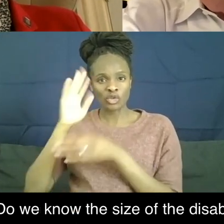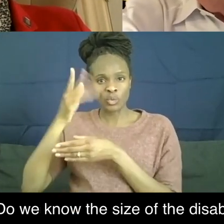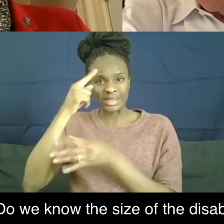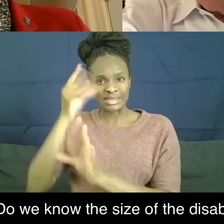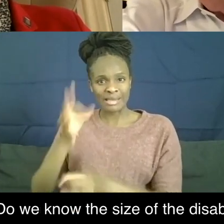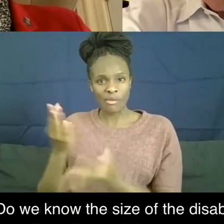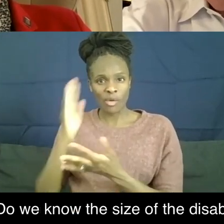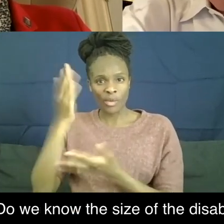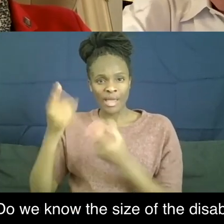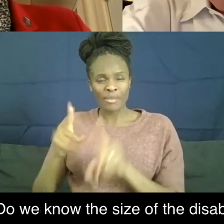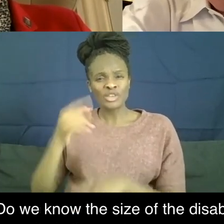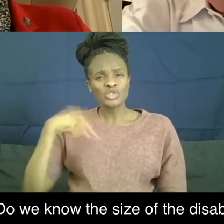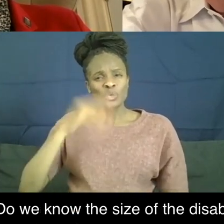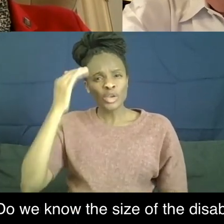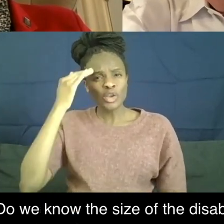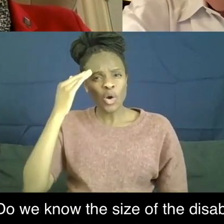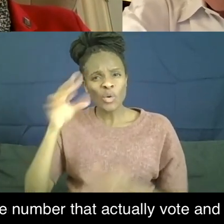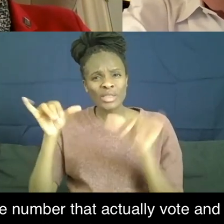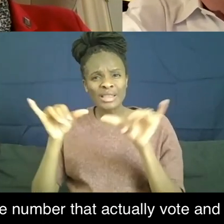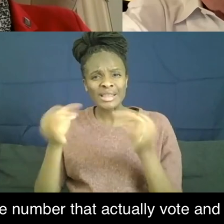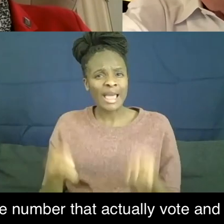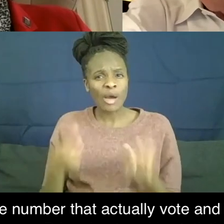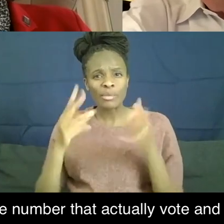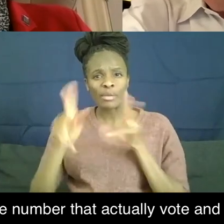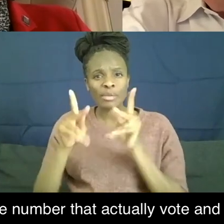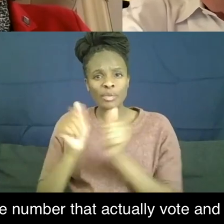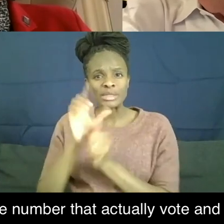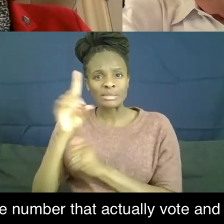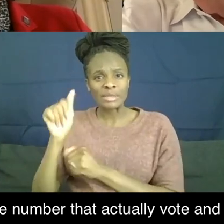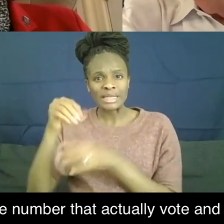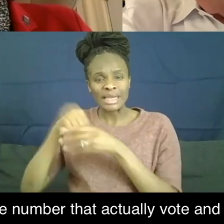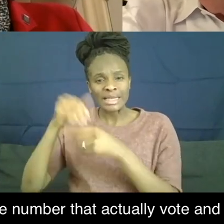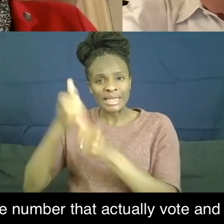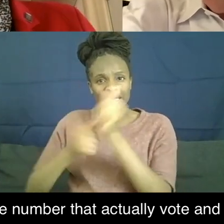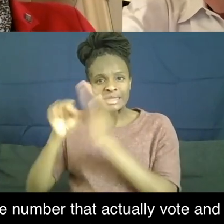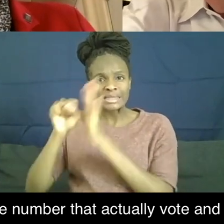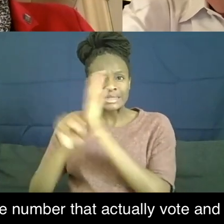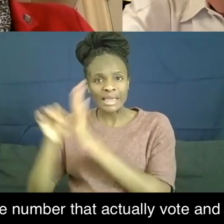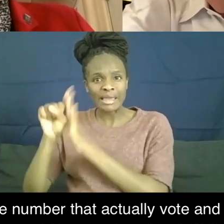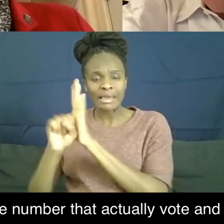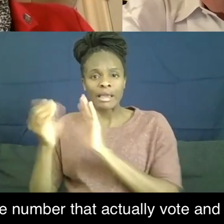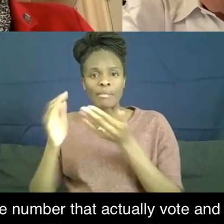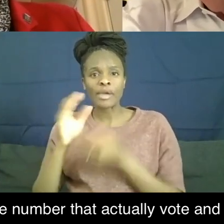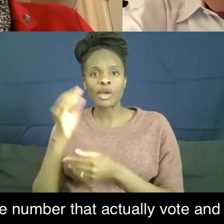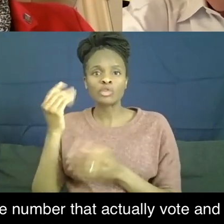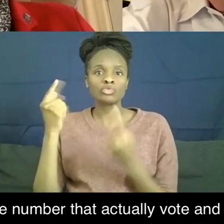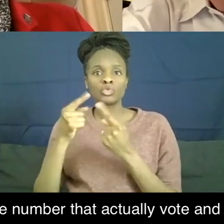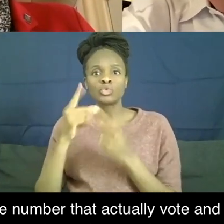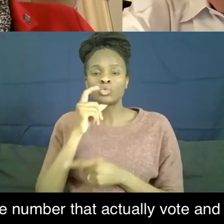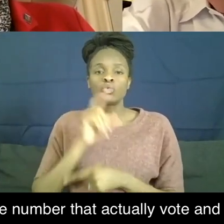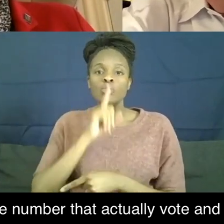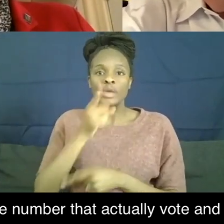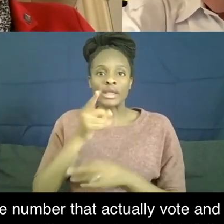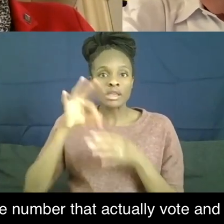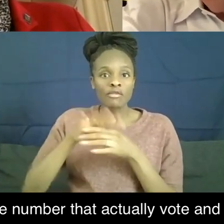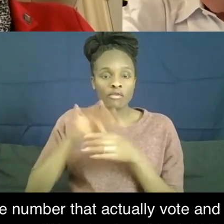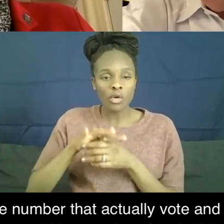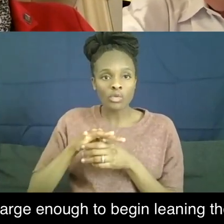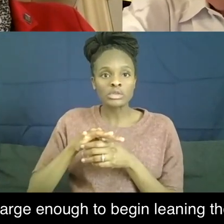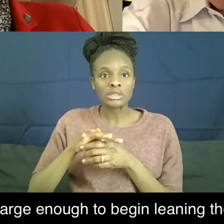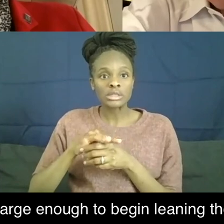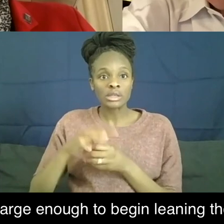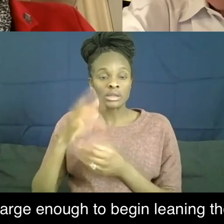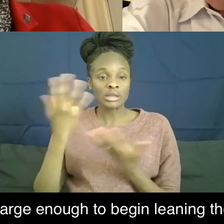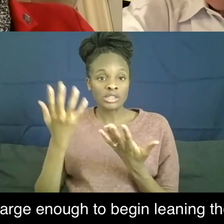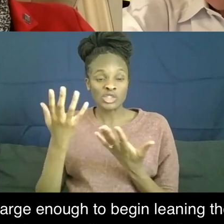disability community in those states as compared to the number that actually vote? And if the newer D leaning trend is statistically